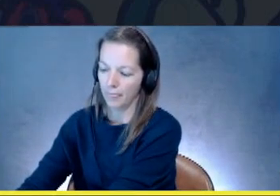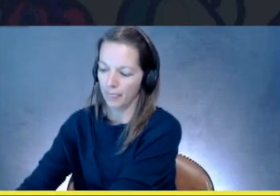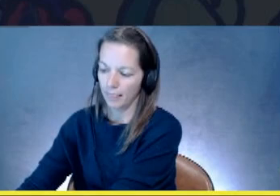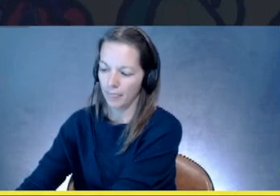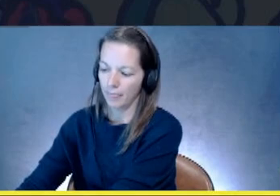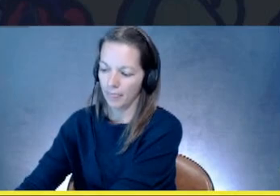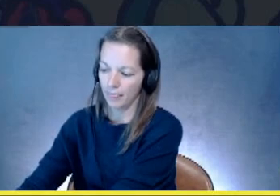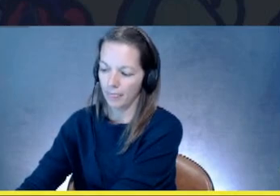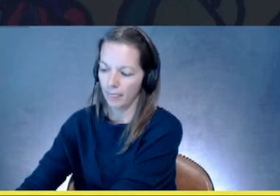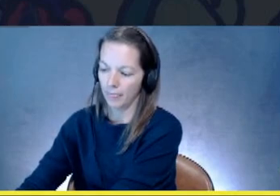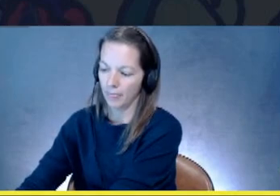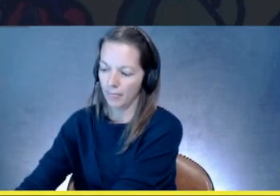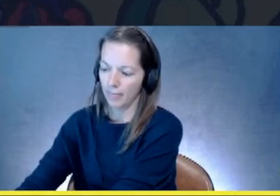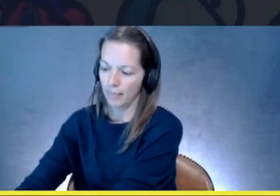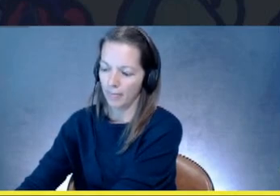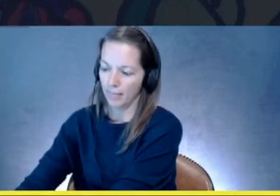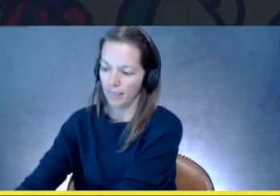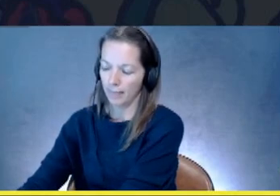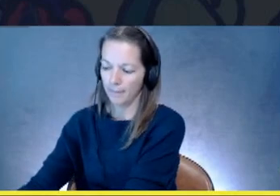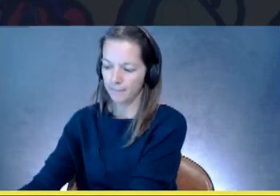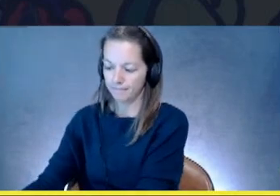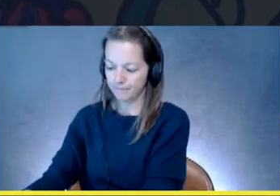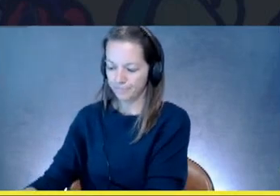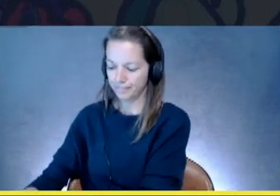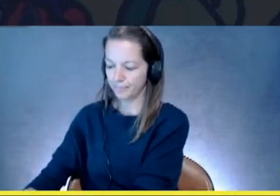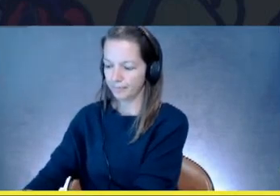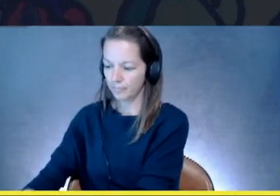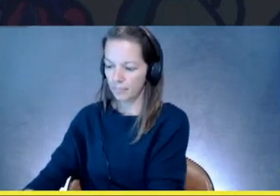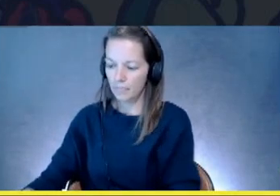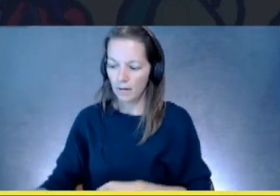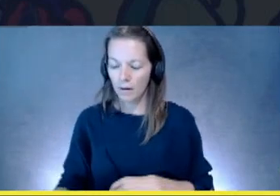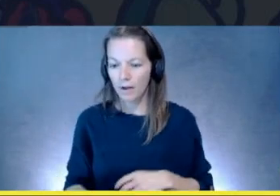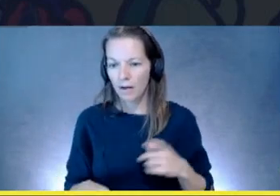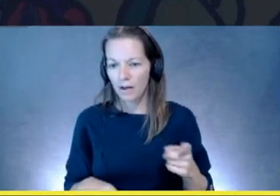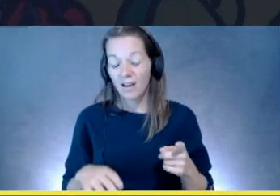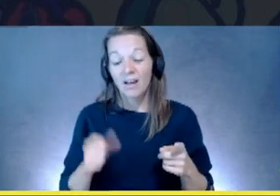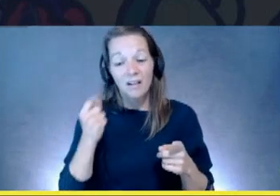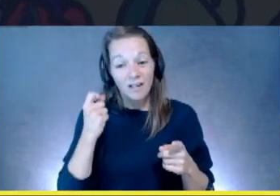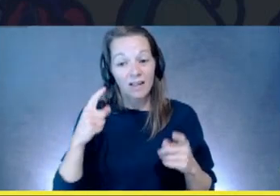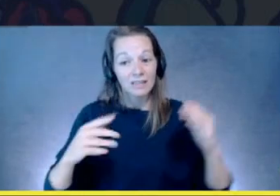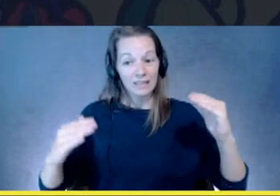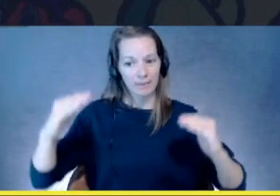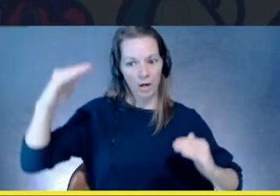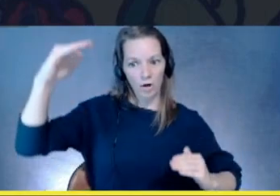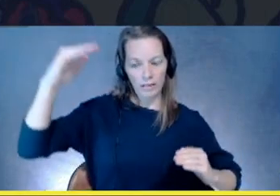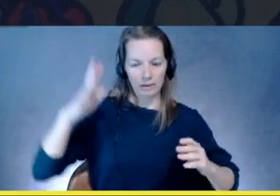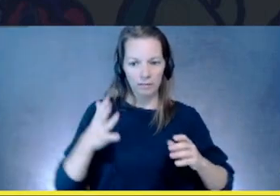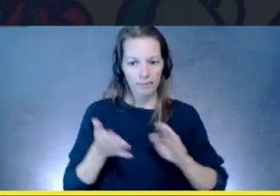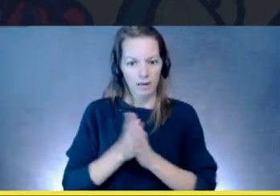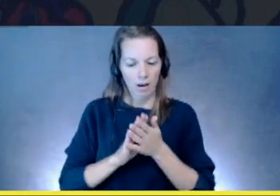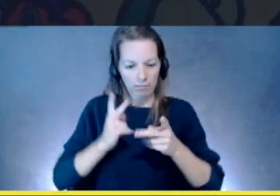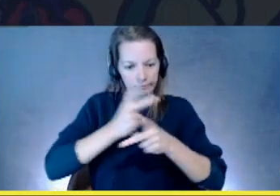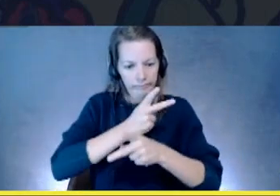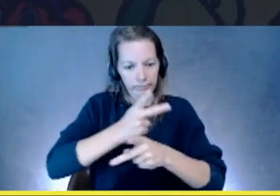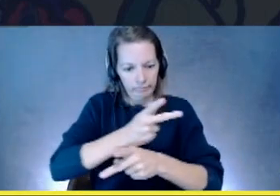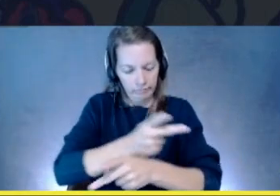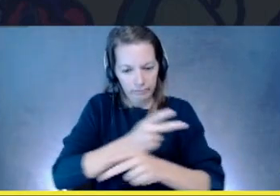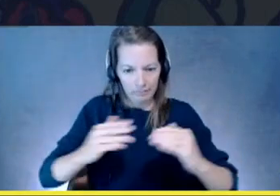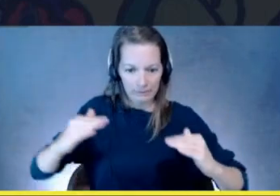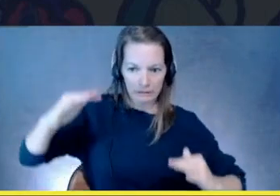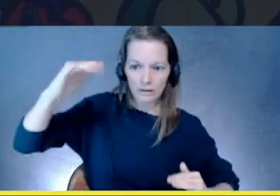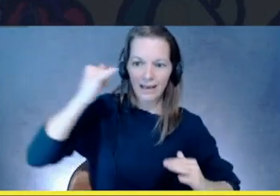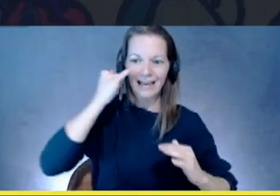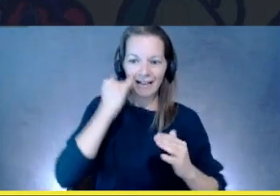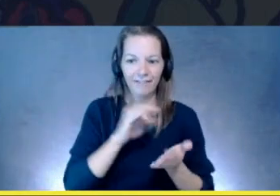It's important to remember that these disparities are compounded for people from additionally marginalized groups, people